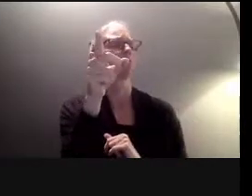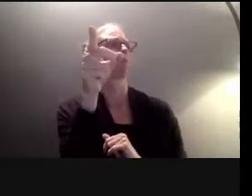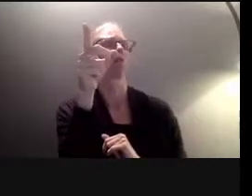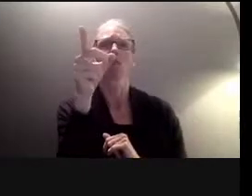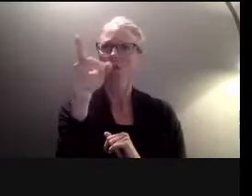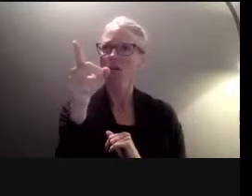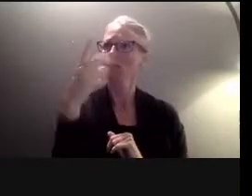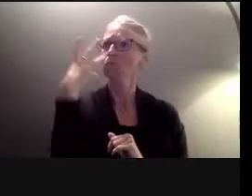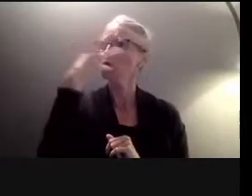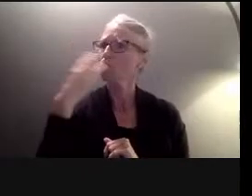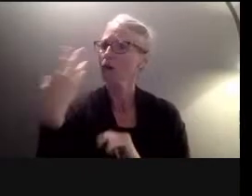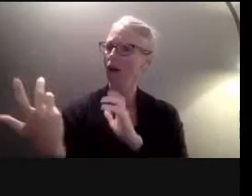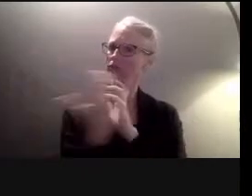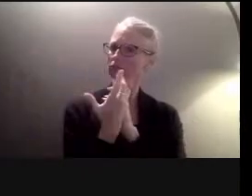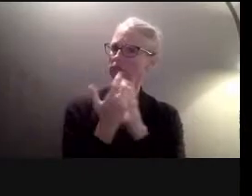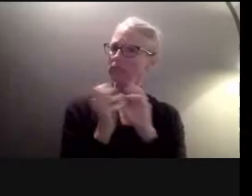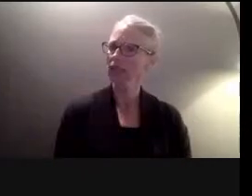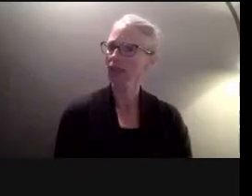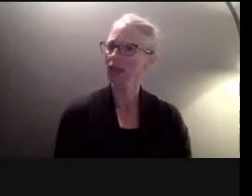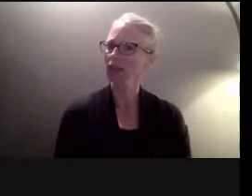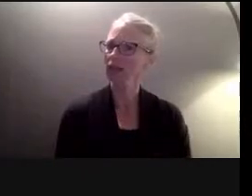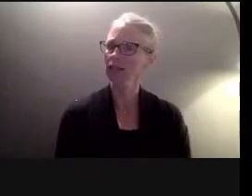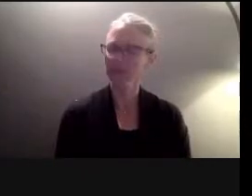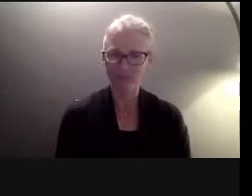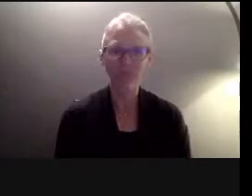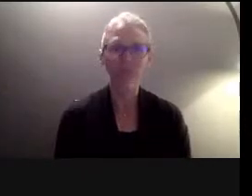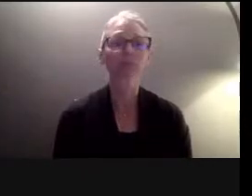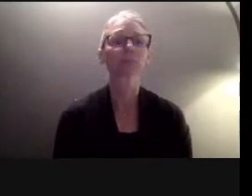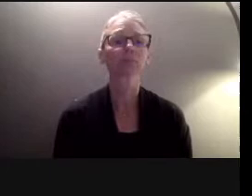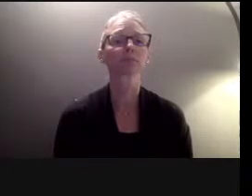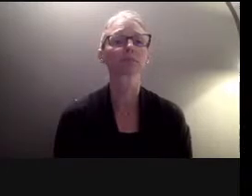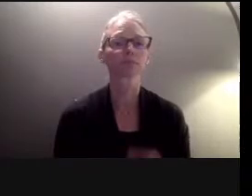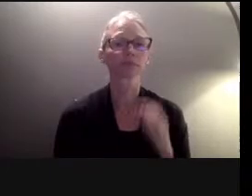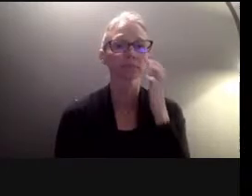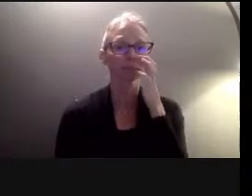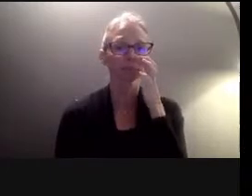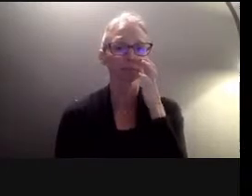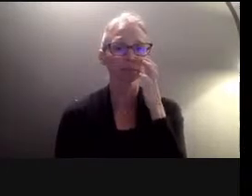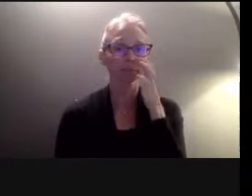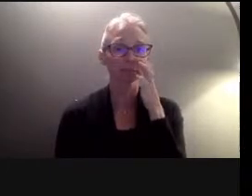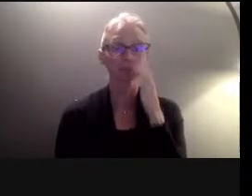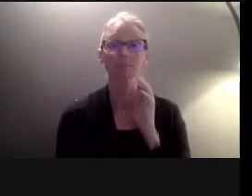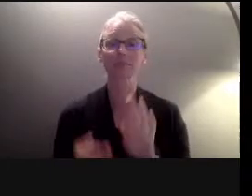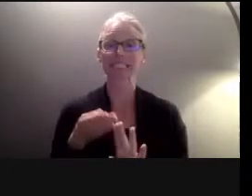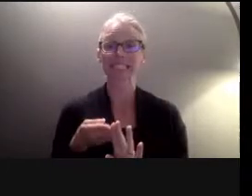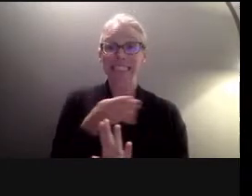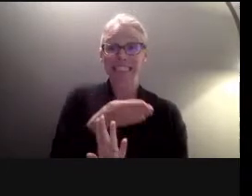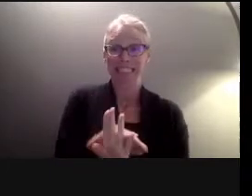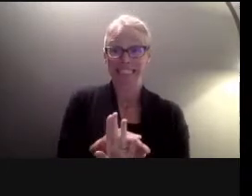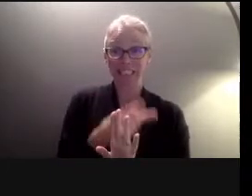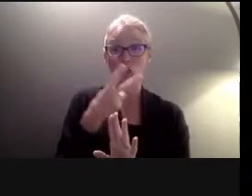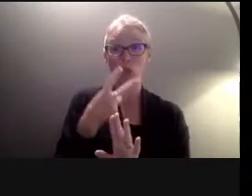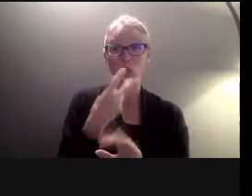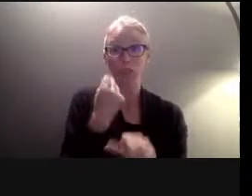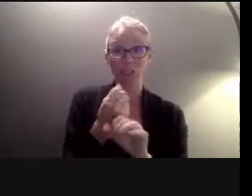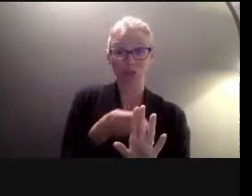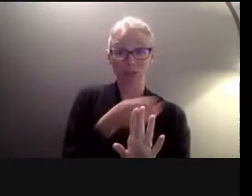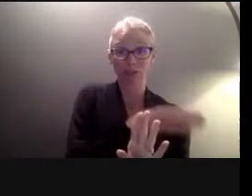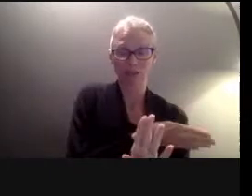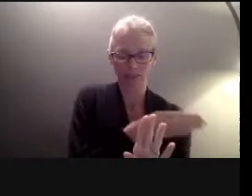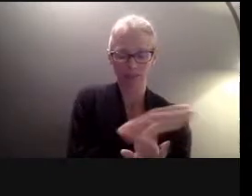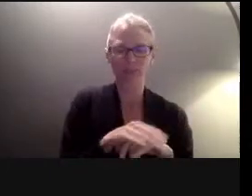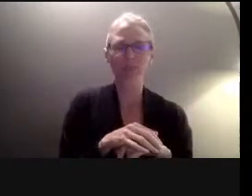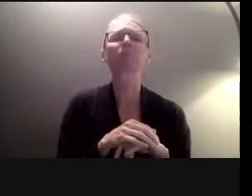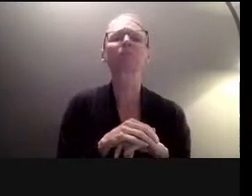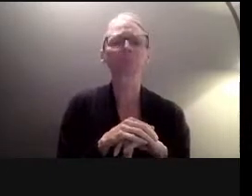everybody. About 2 years before that, I had realized that the